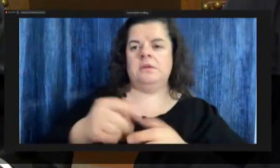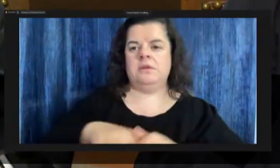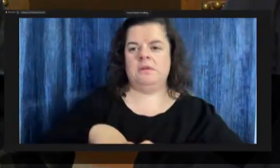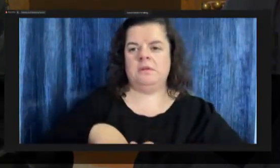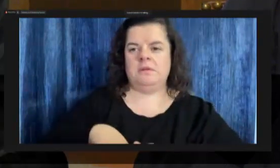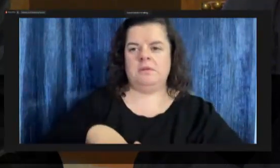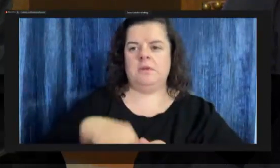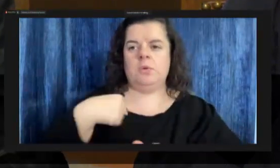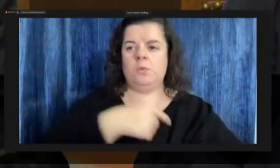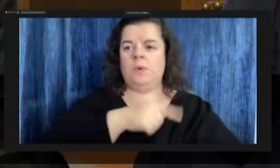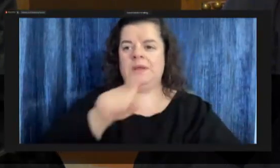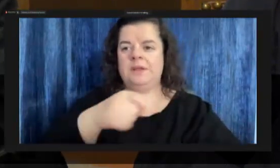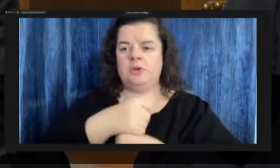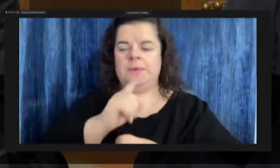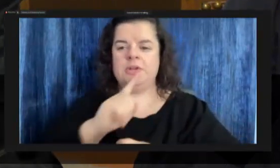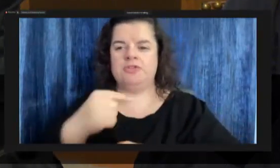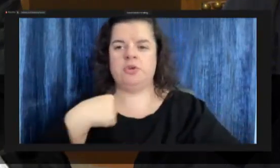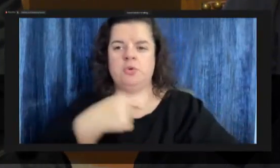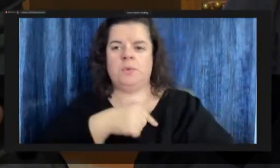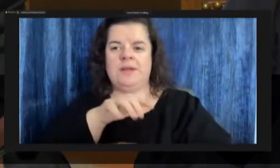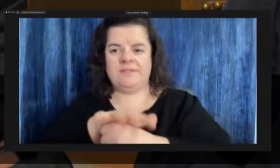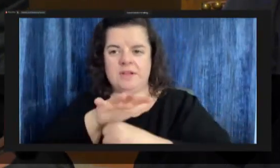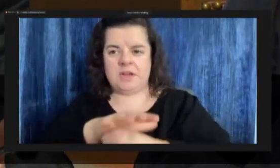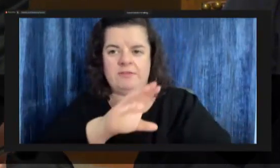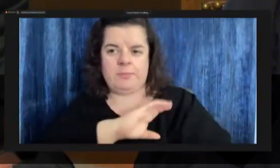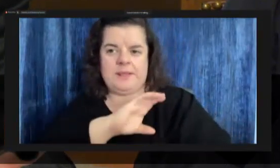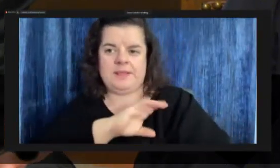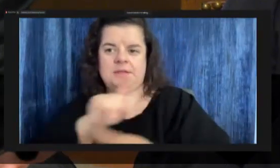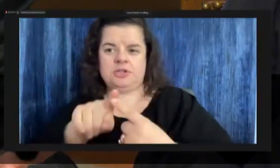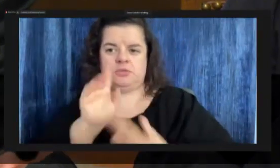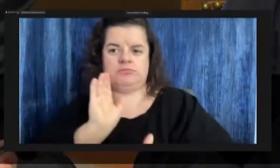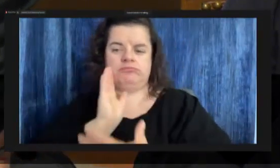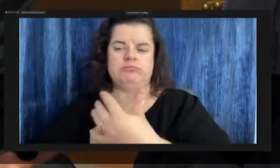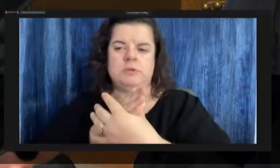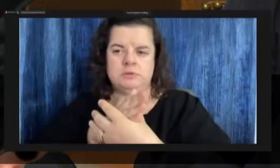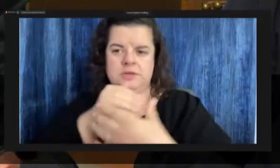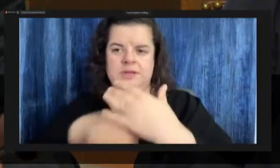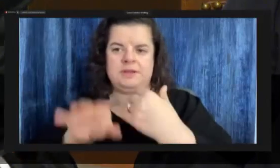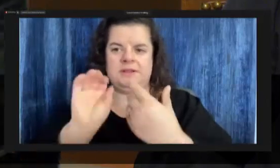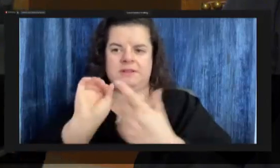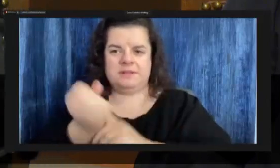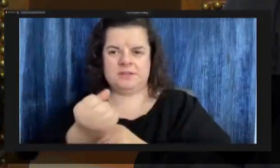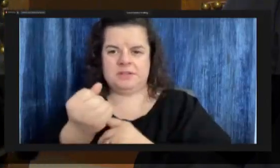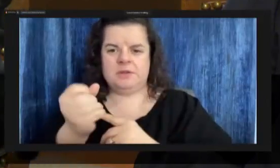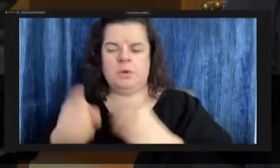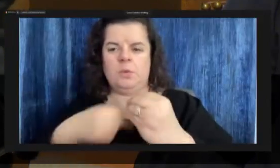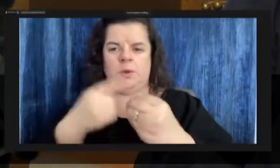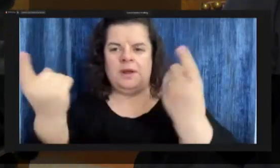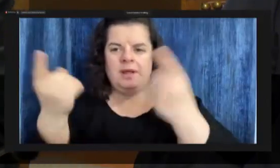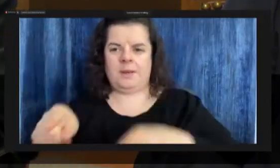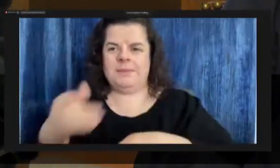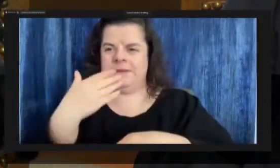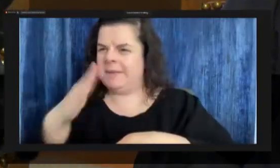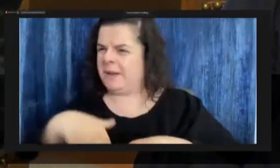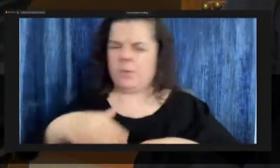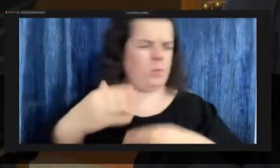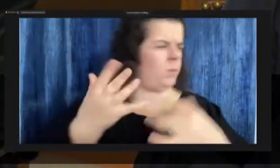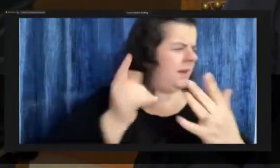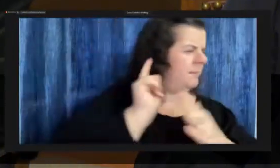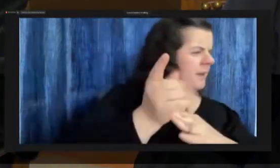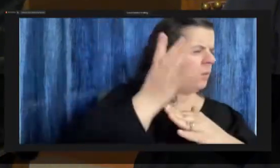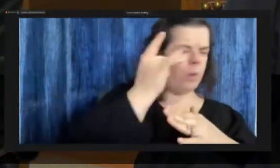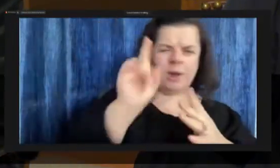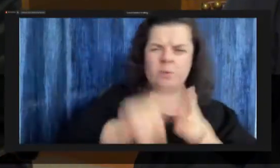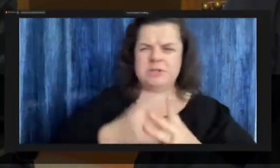to make certain that we have enough police officers to interject a situation once it goes bad. Well, wait a second. Why are we beginning with that kind